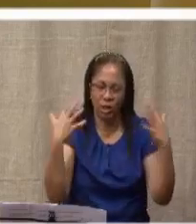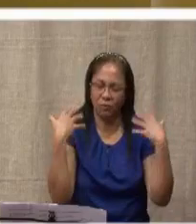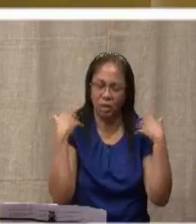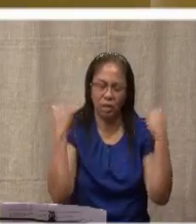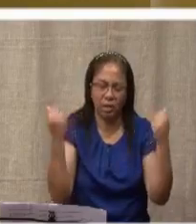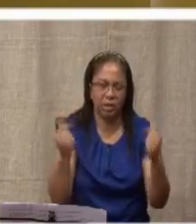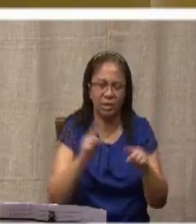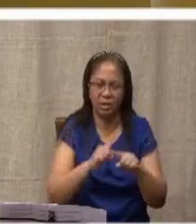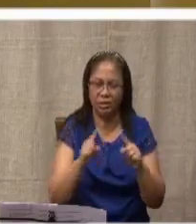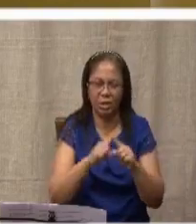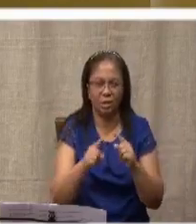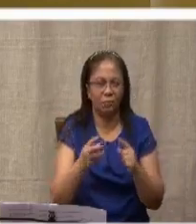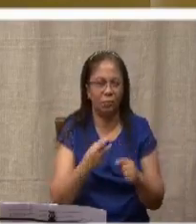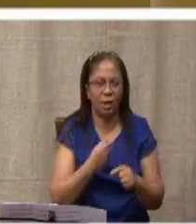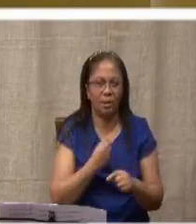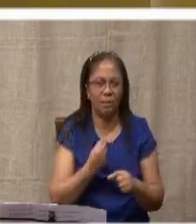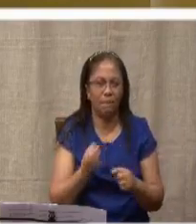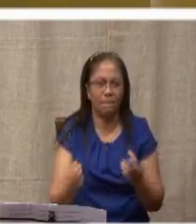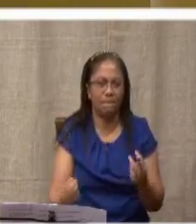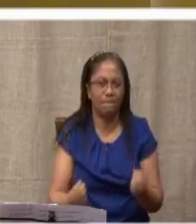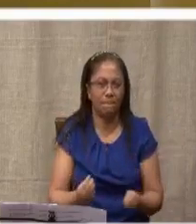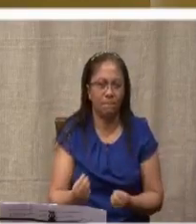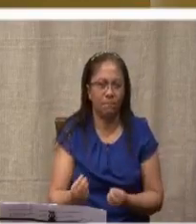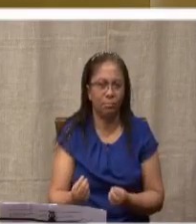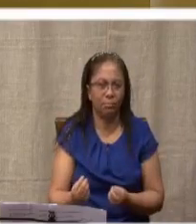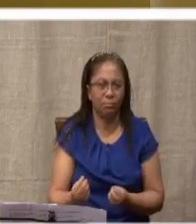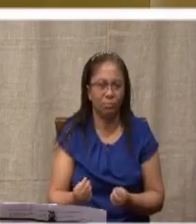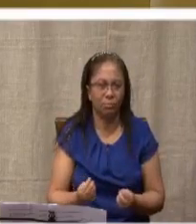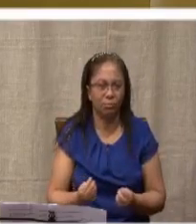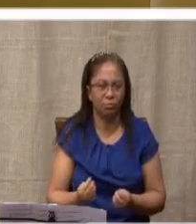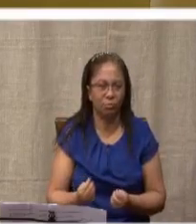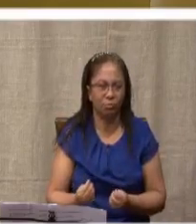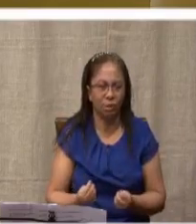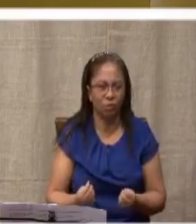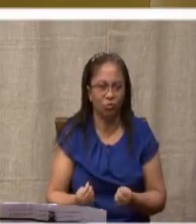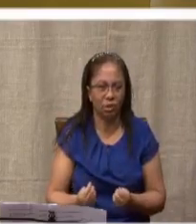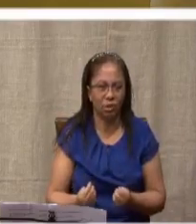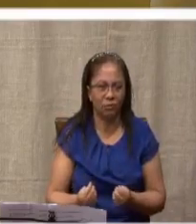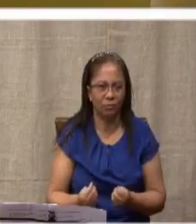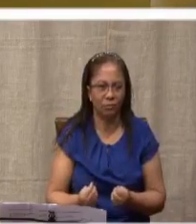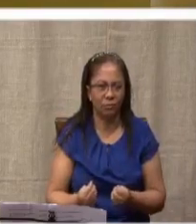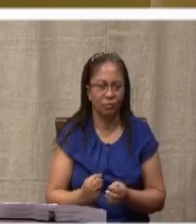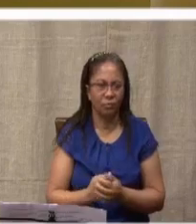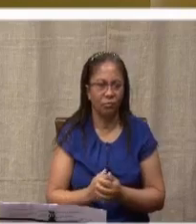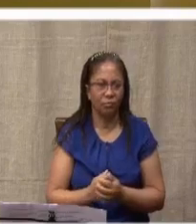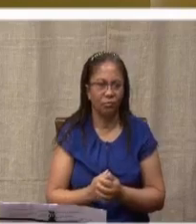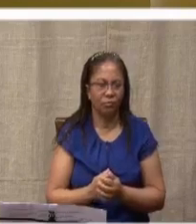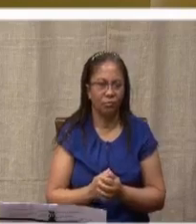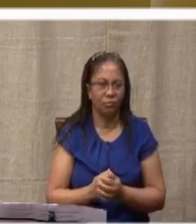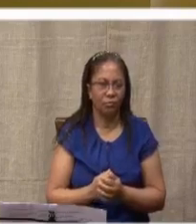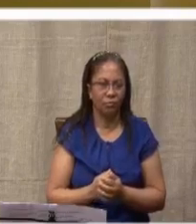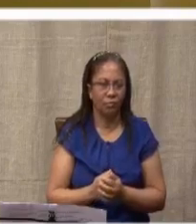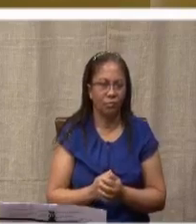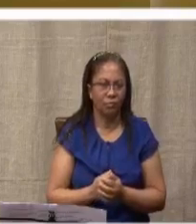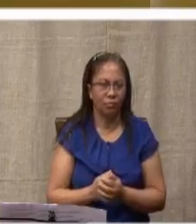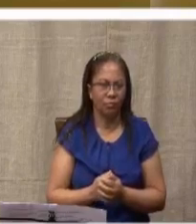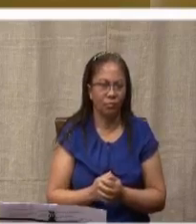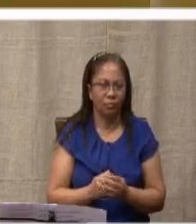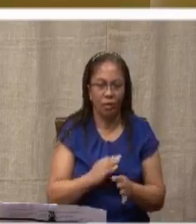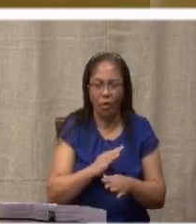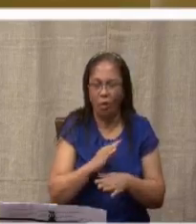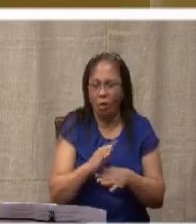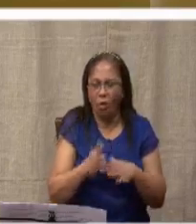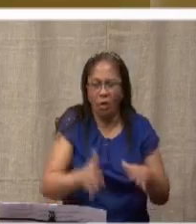the ministry that was so rife and and and and this this this this overwhelming sense of of